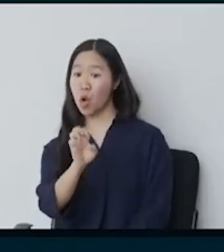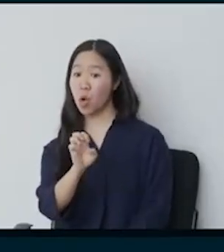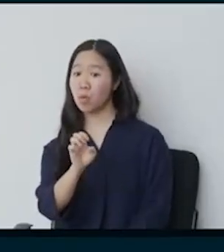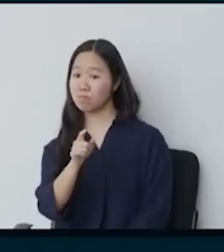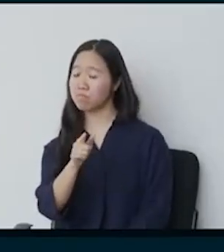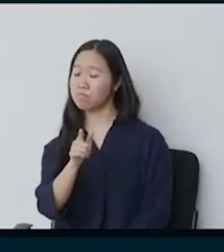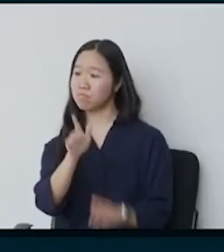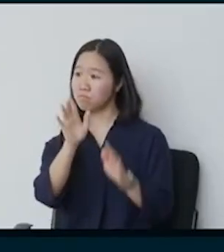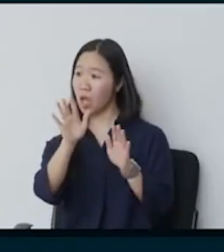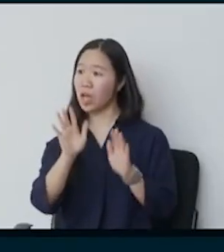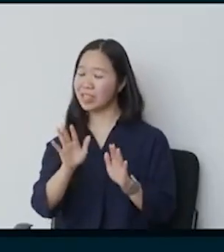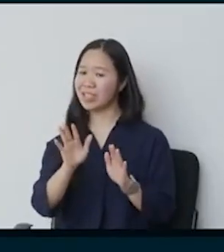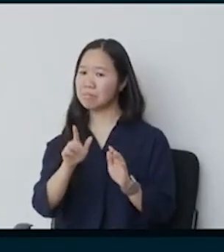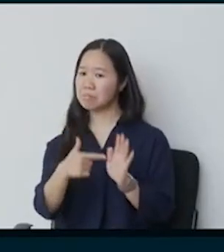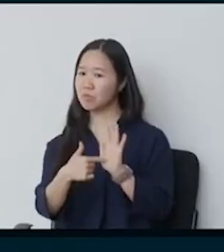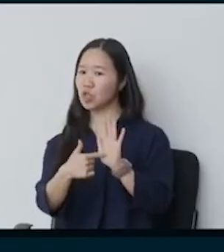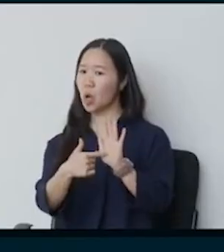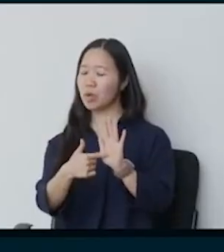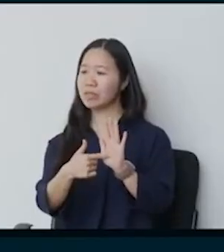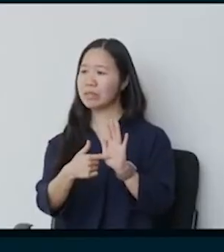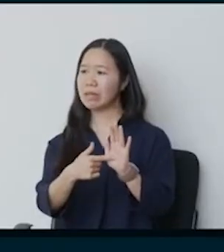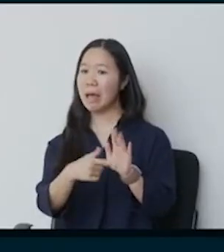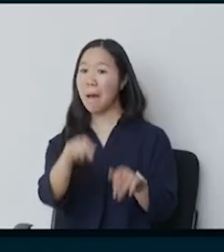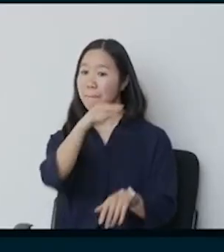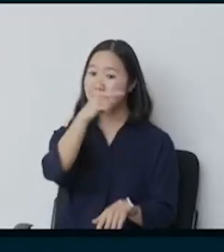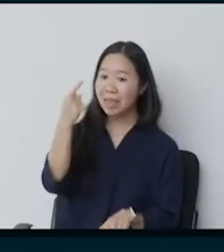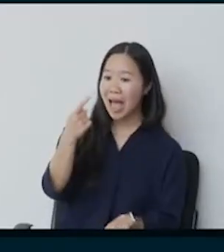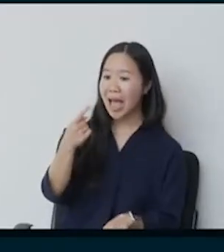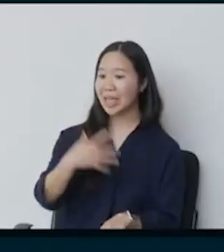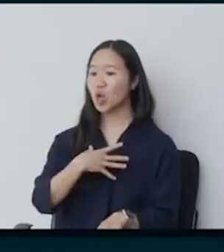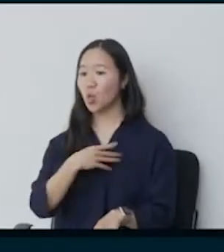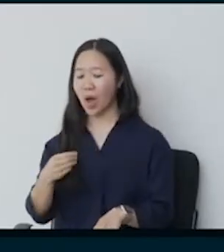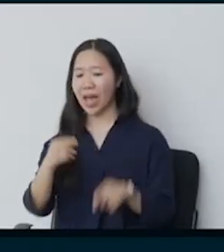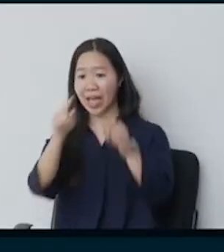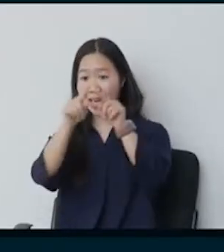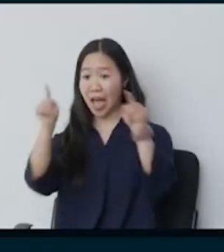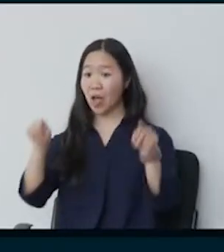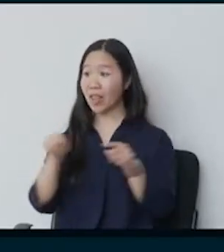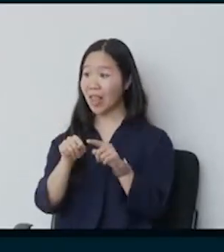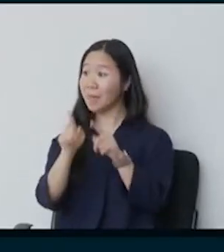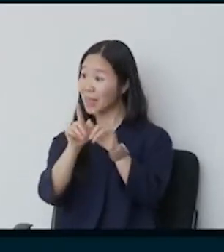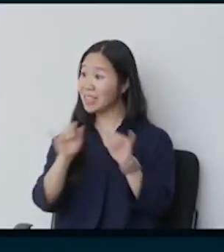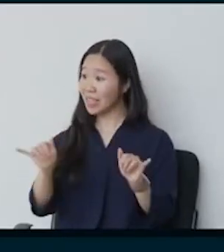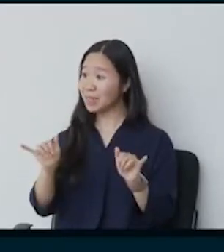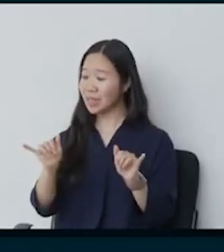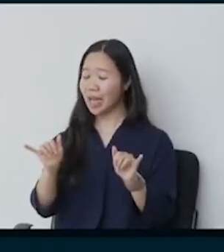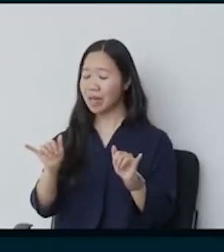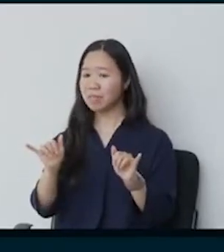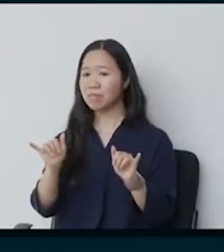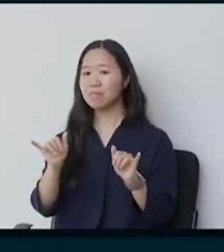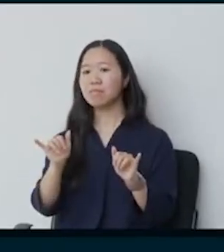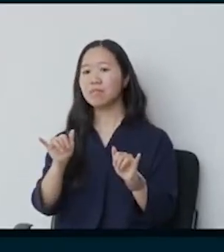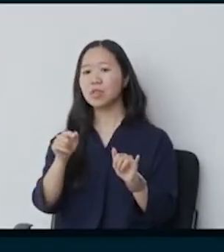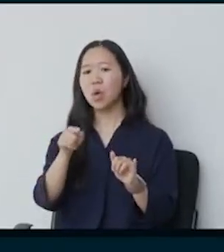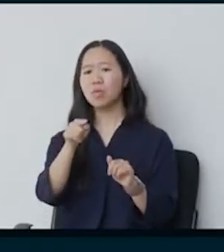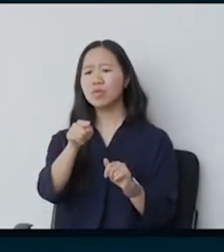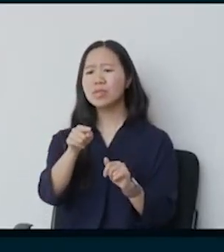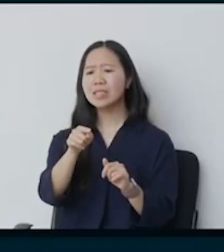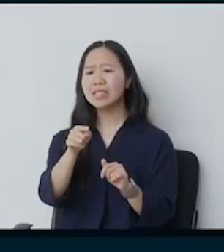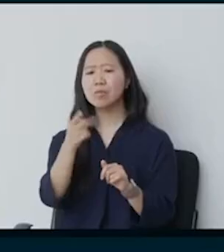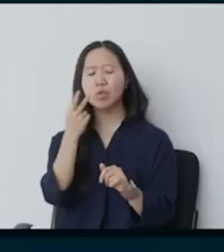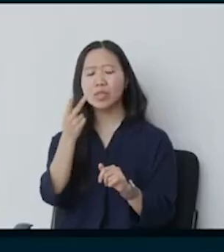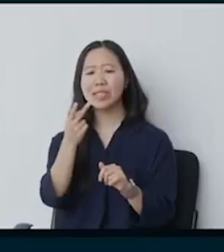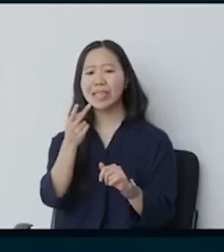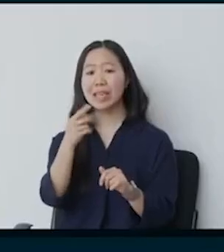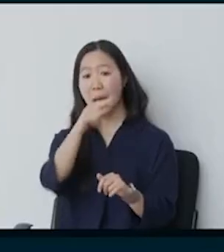actually displays a black and white outline at the same time. So when the focus is on a button that's on a white background, you see the black